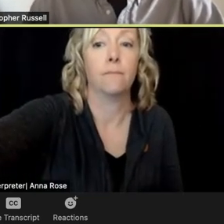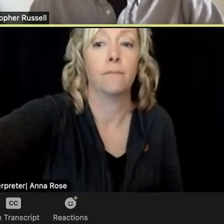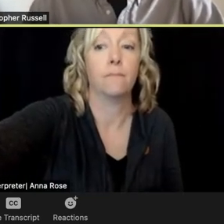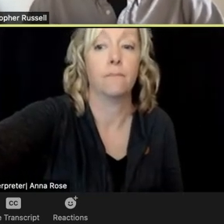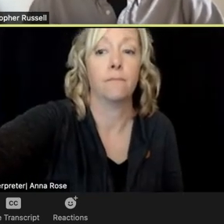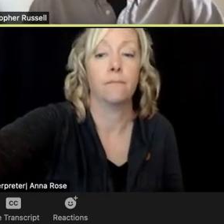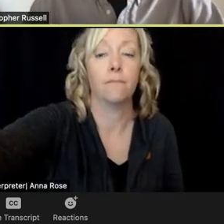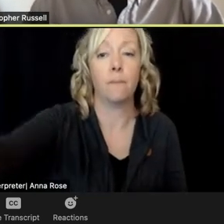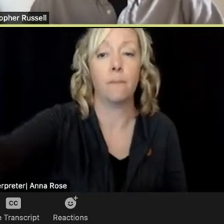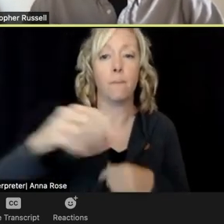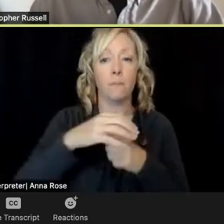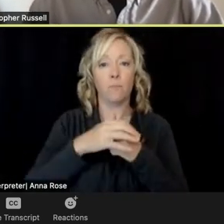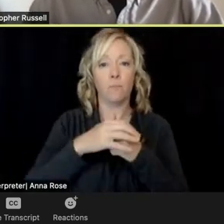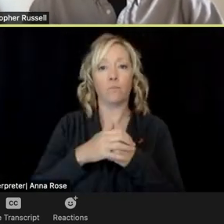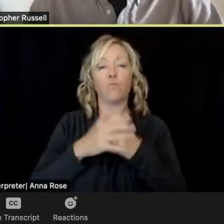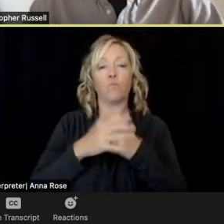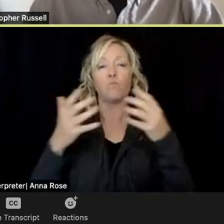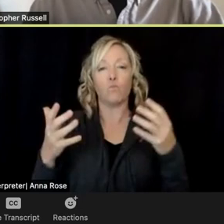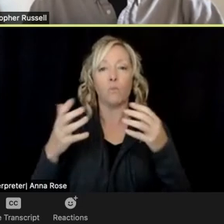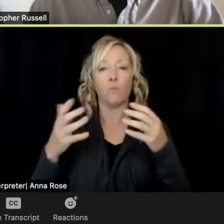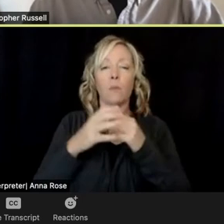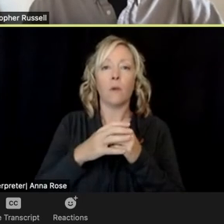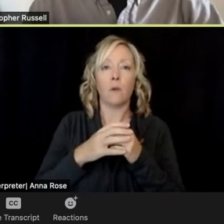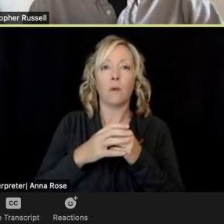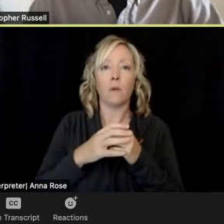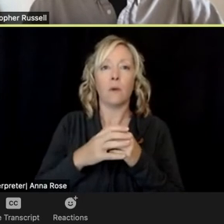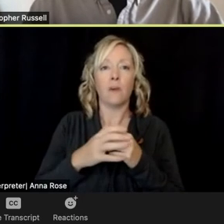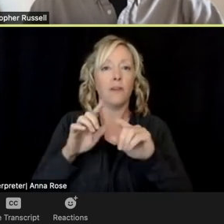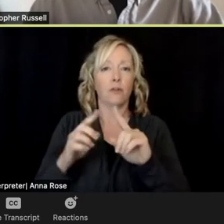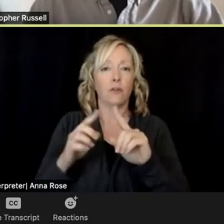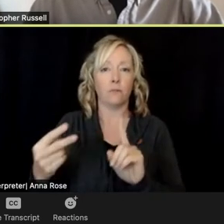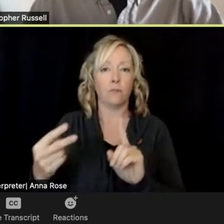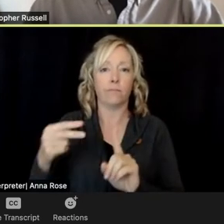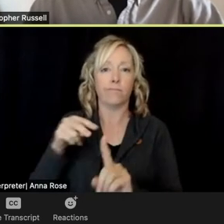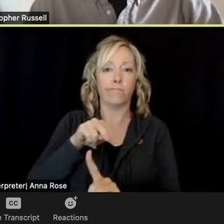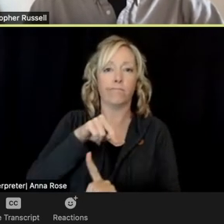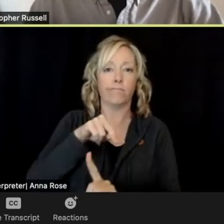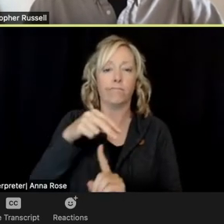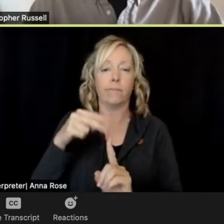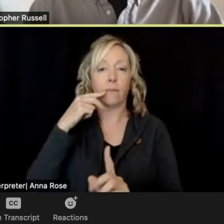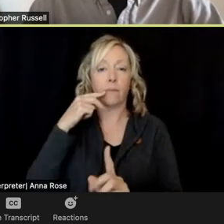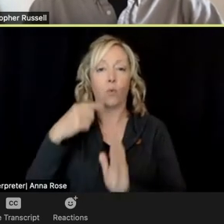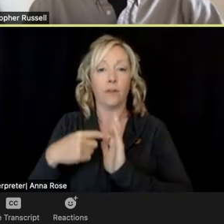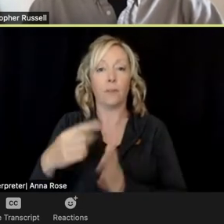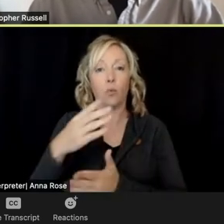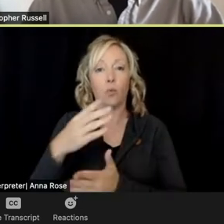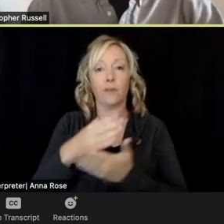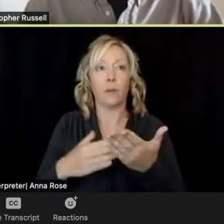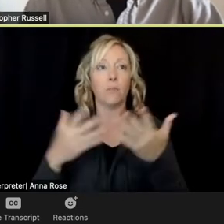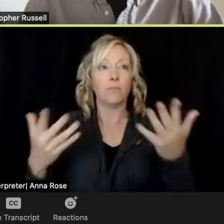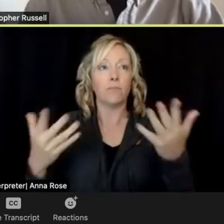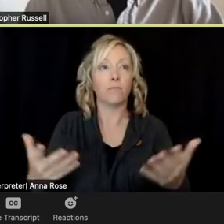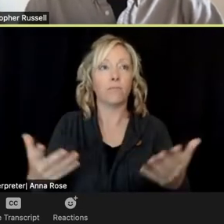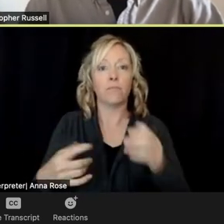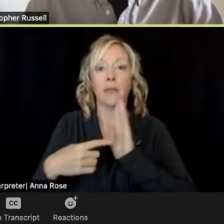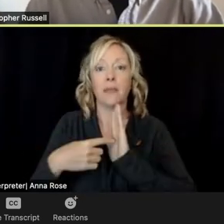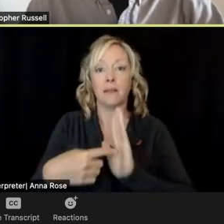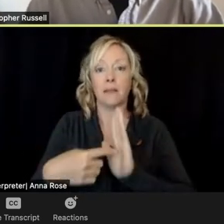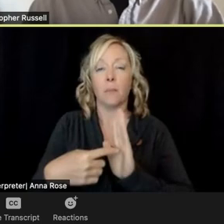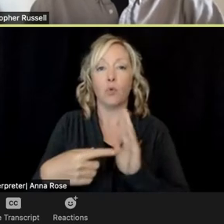of elementary level, on a beginning level. What are the foundational examples and manifestations